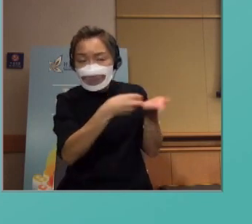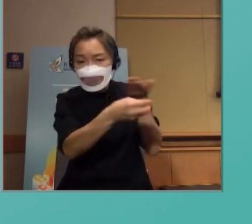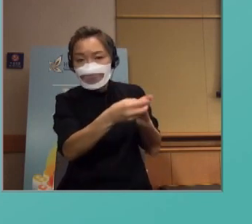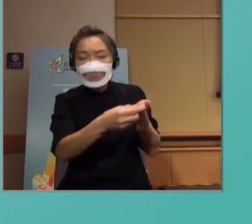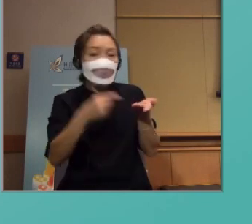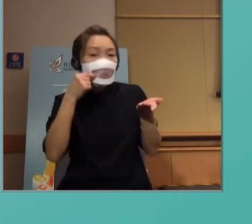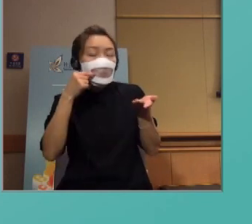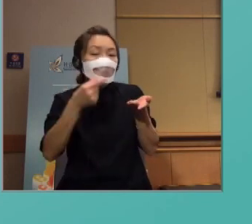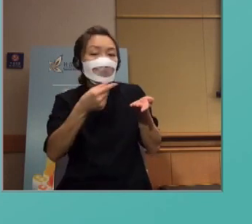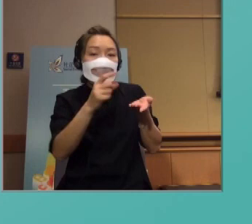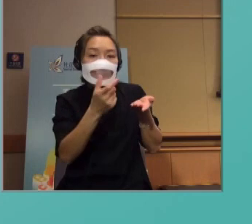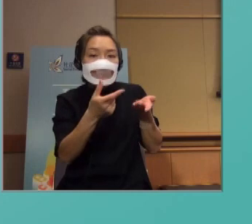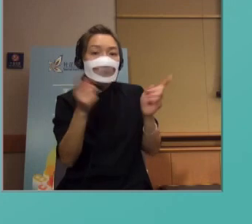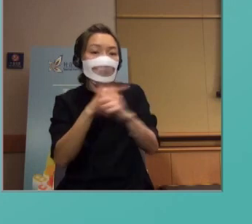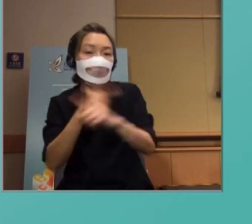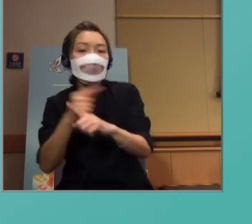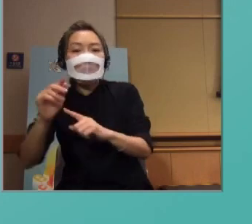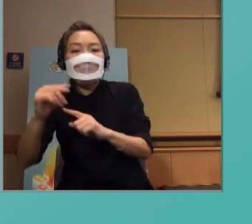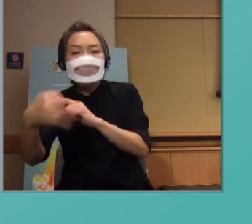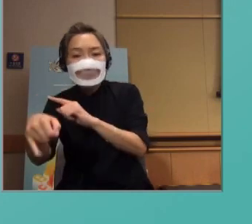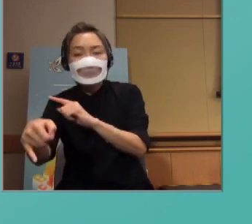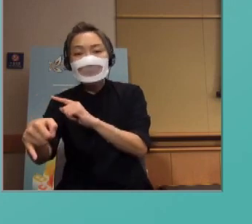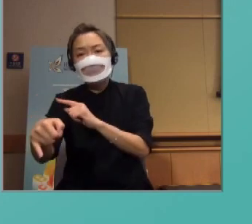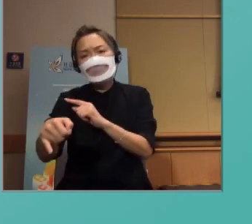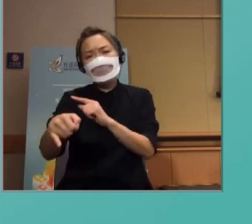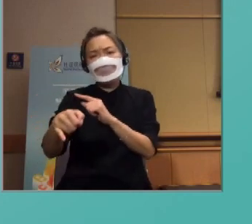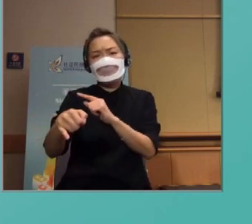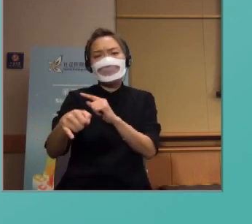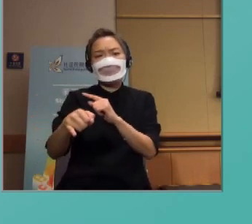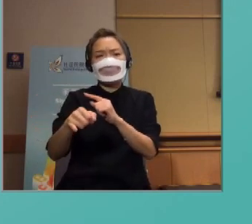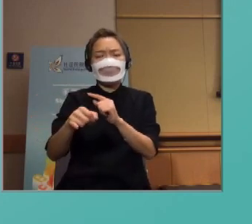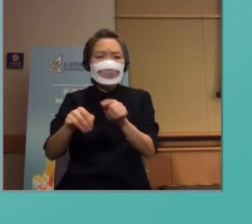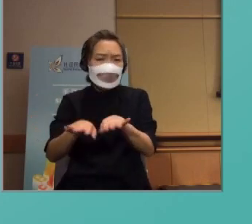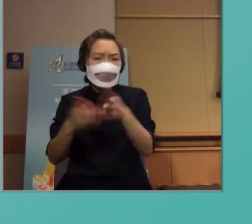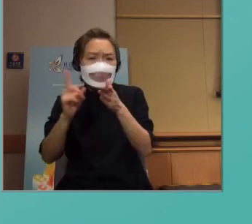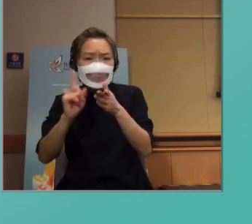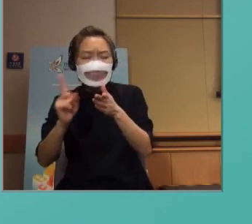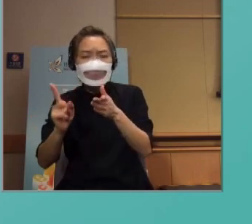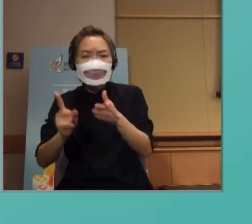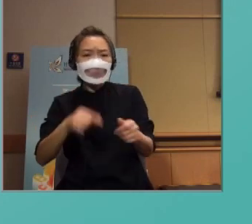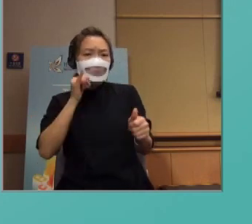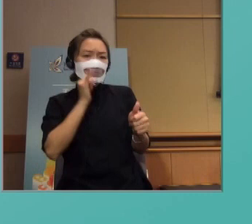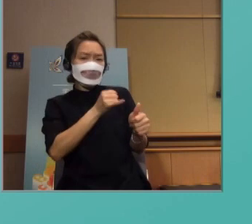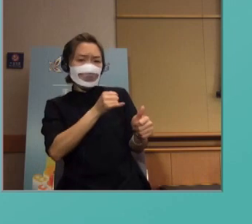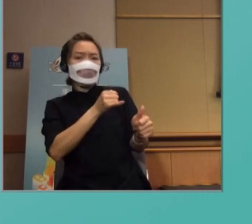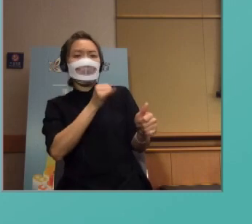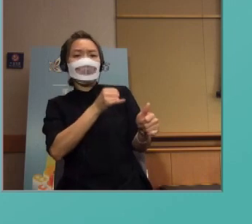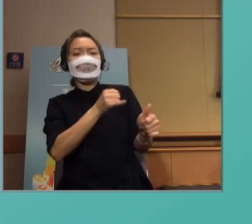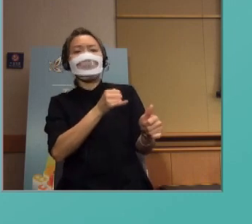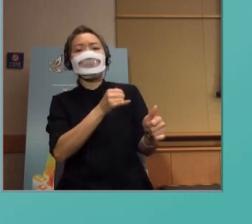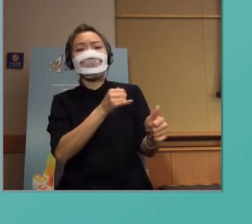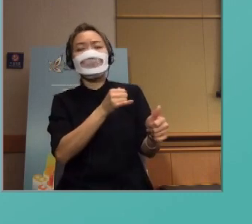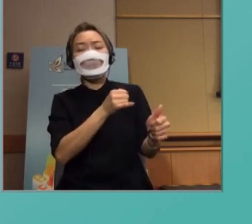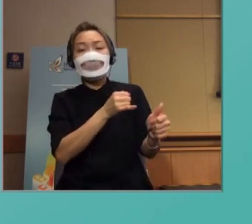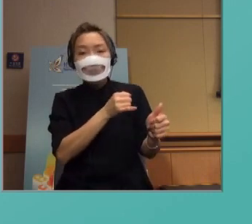these crimes that are happening, we start to see regulators start to come in and start to offer